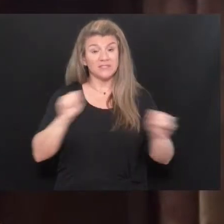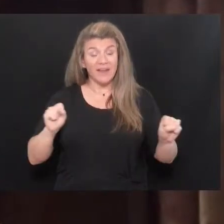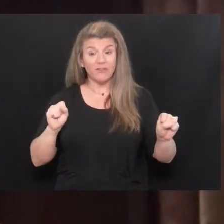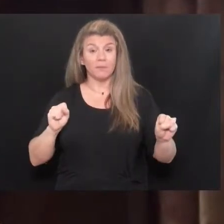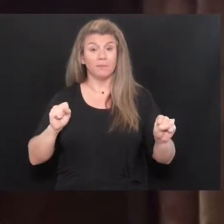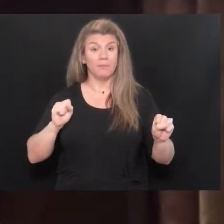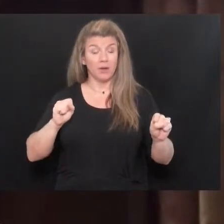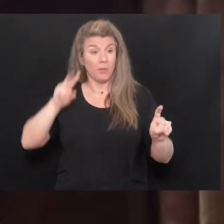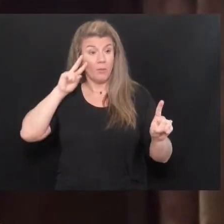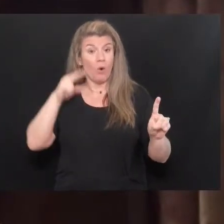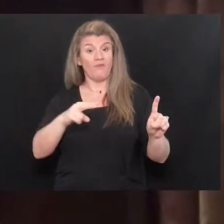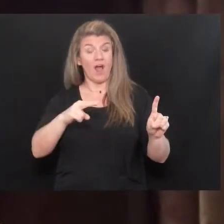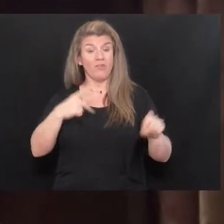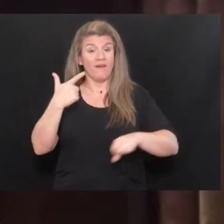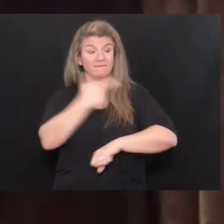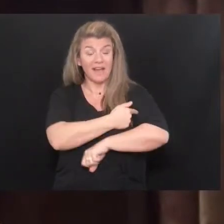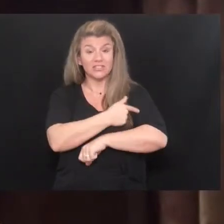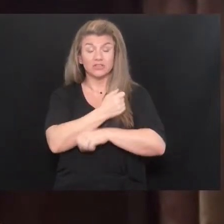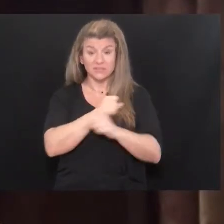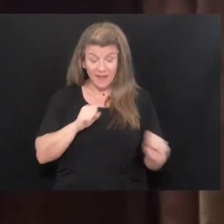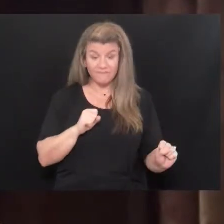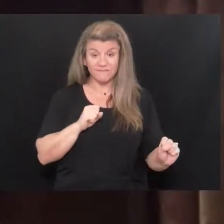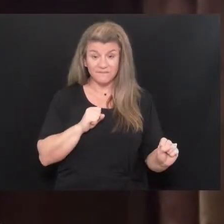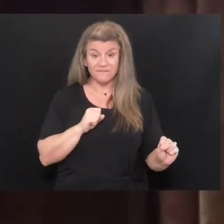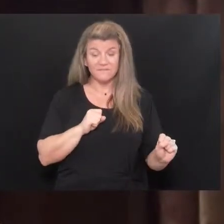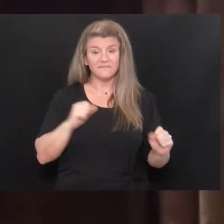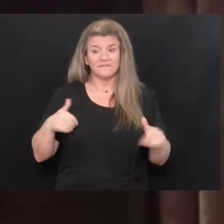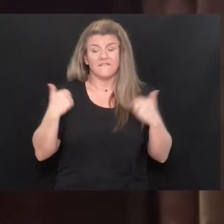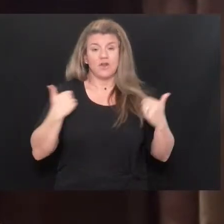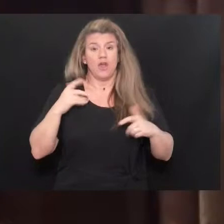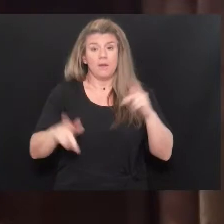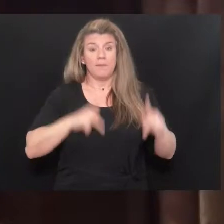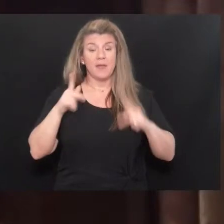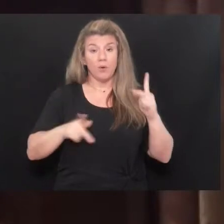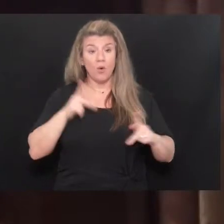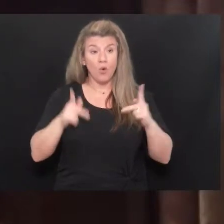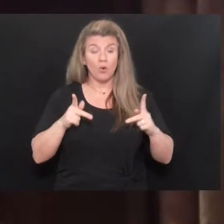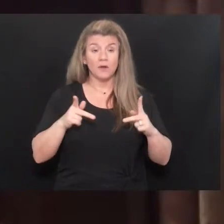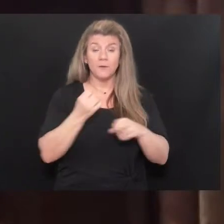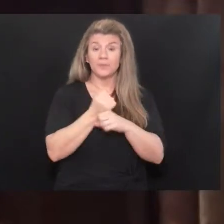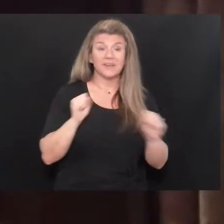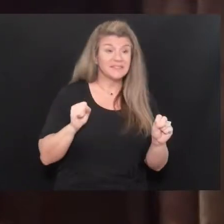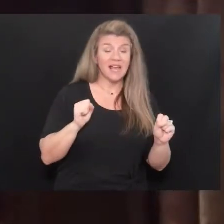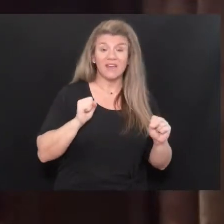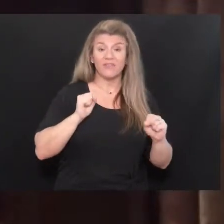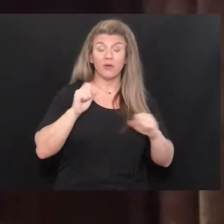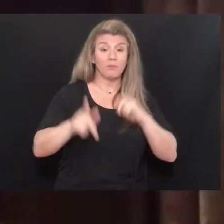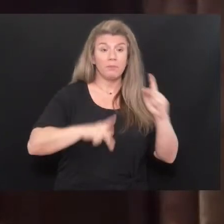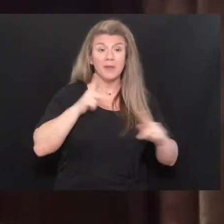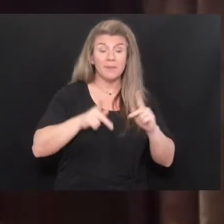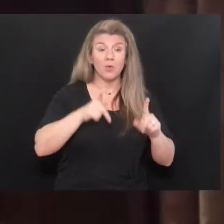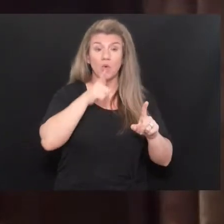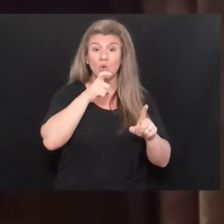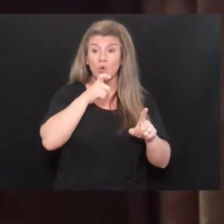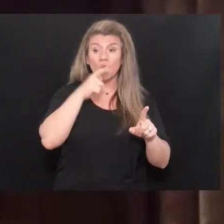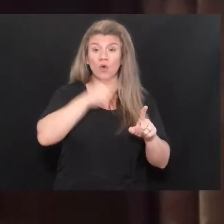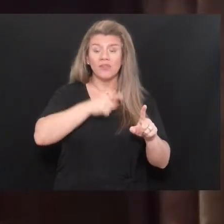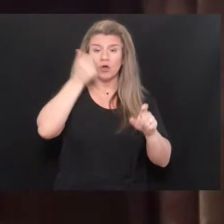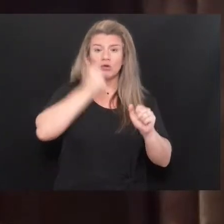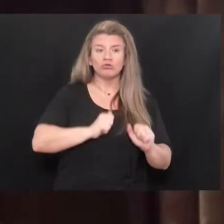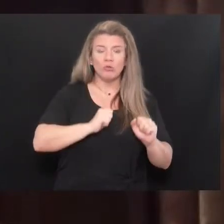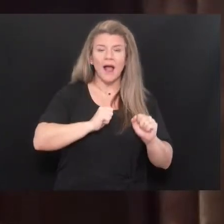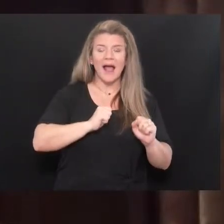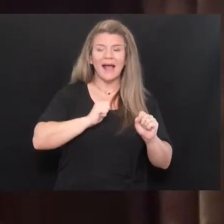profile of the vaccine, safe for young people, safe for people who are trying to